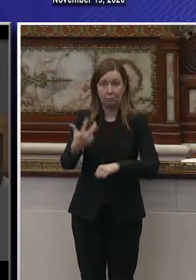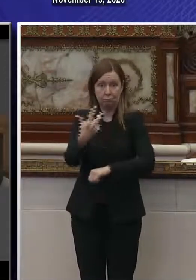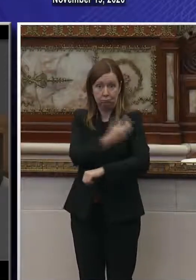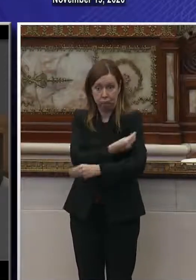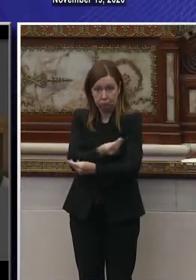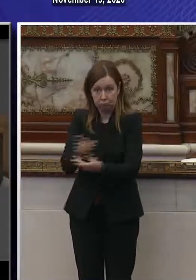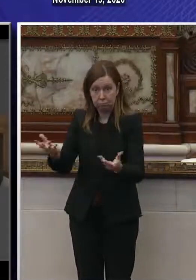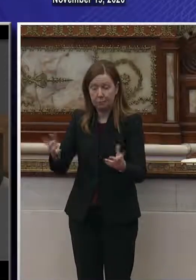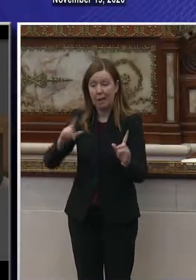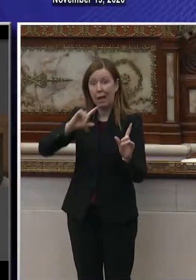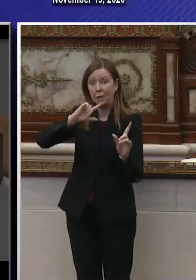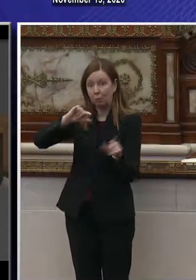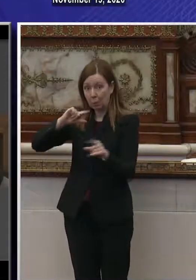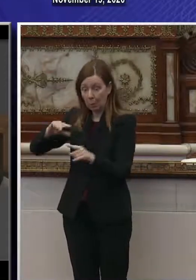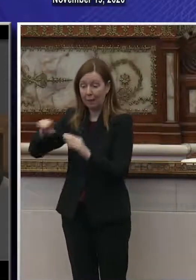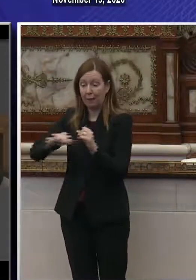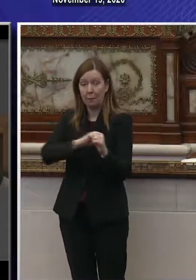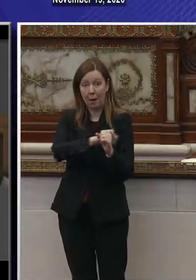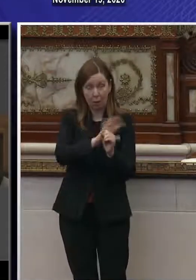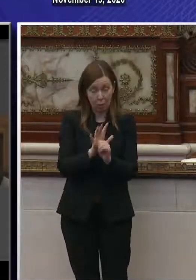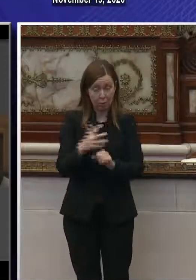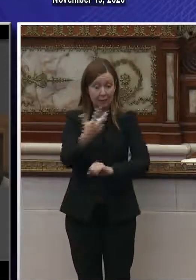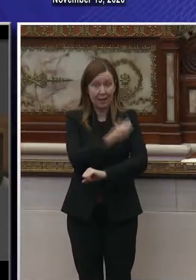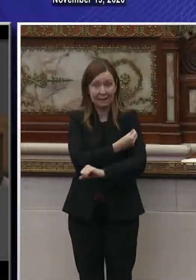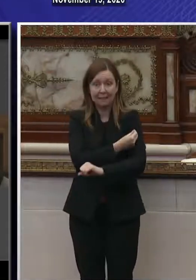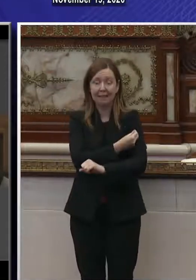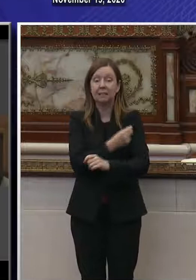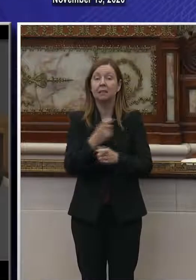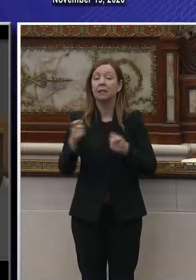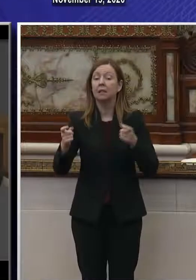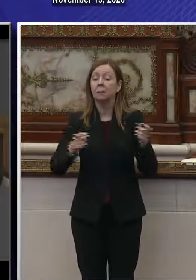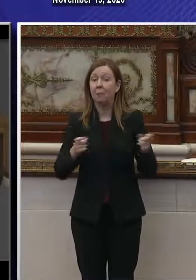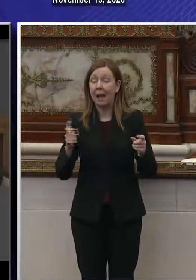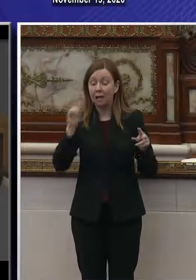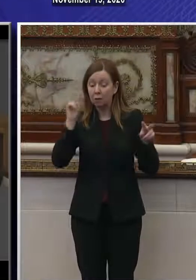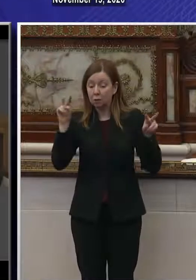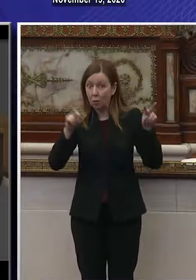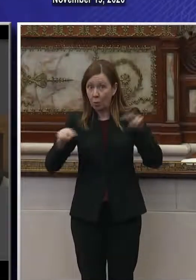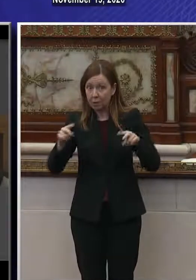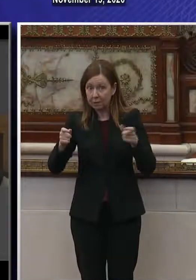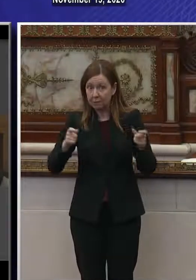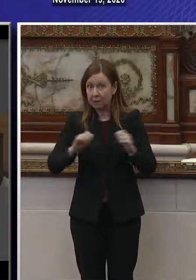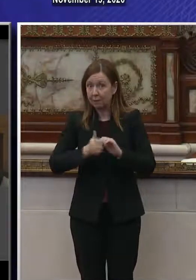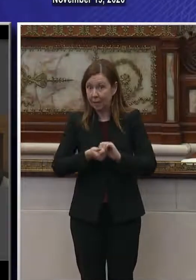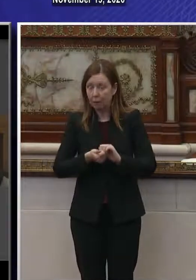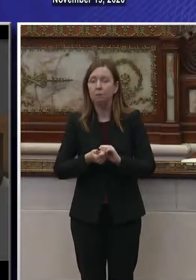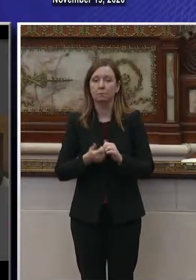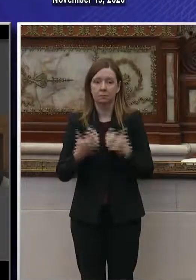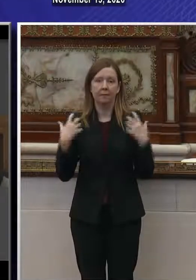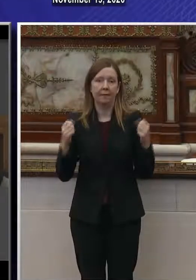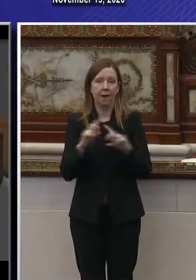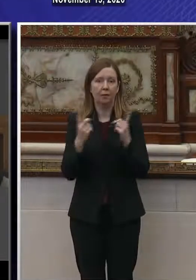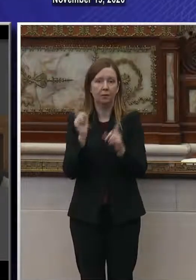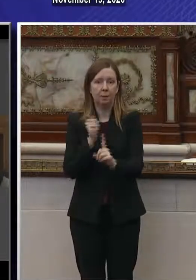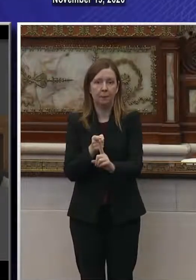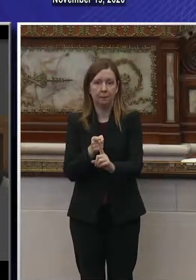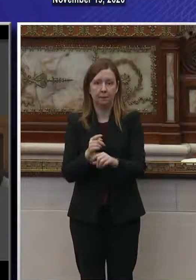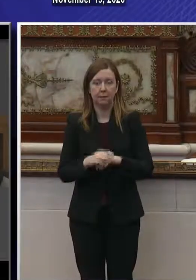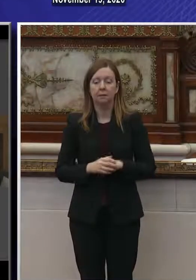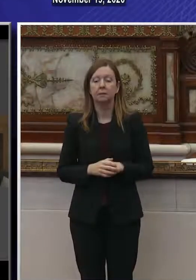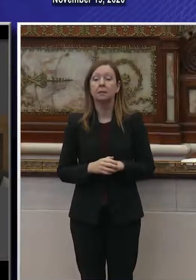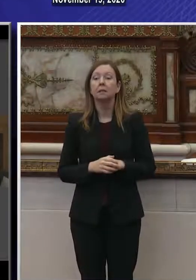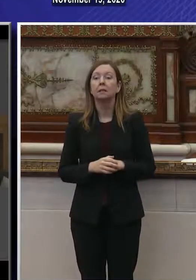and reporting of COVID-19 vaccines will be managed or overseen by the health department, and they must